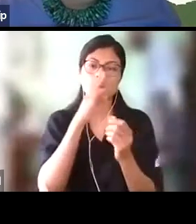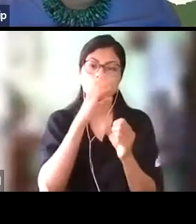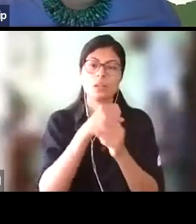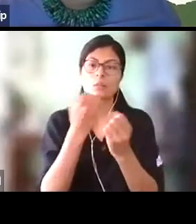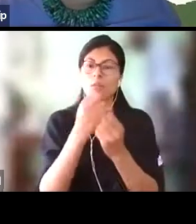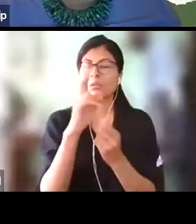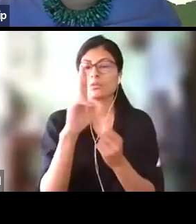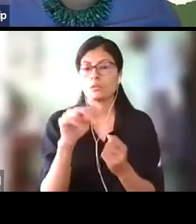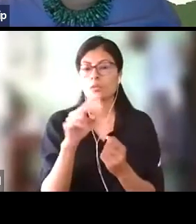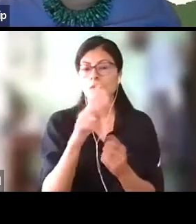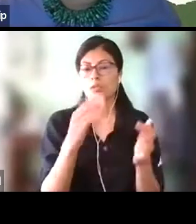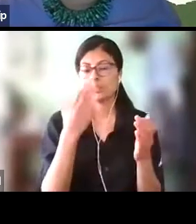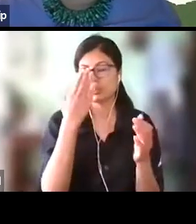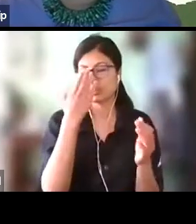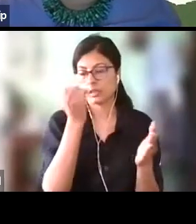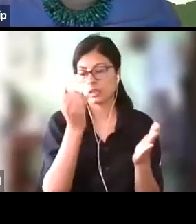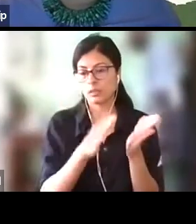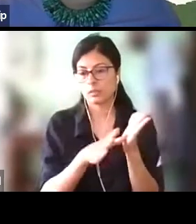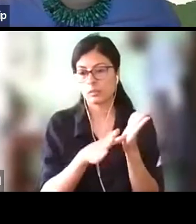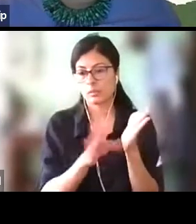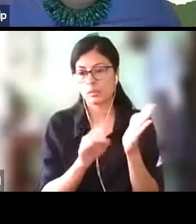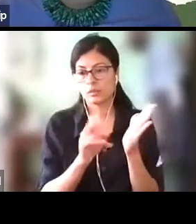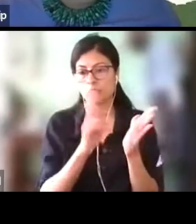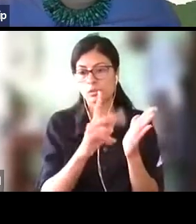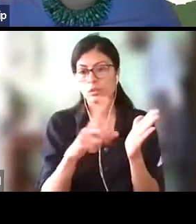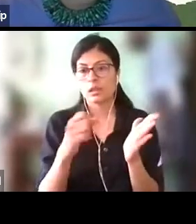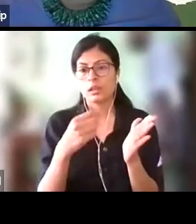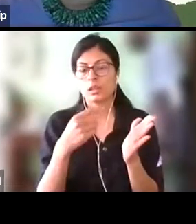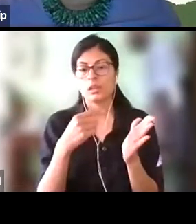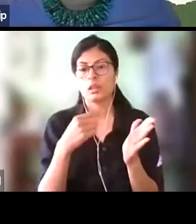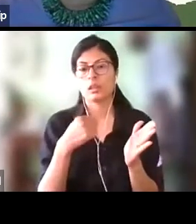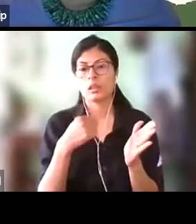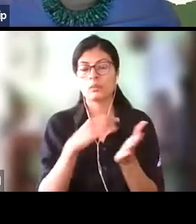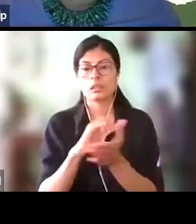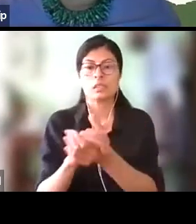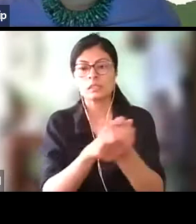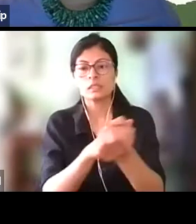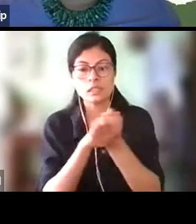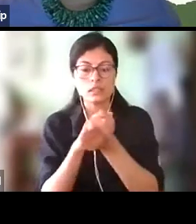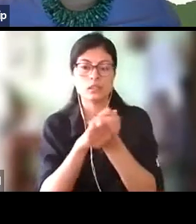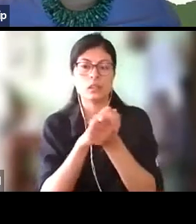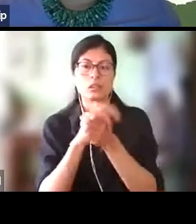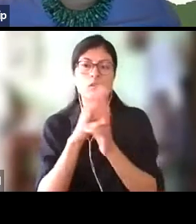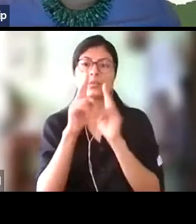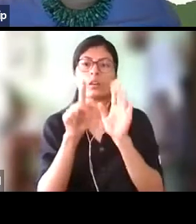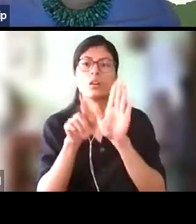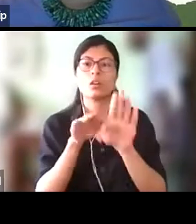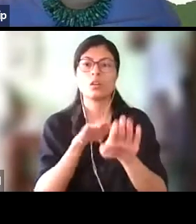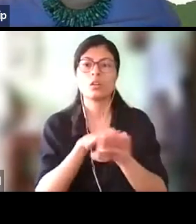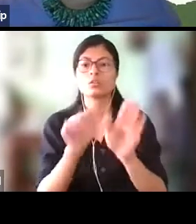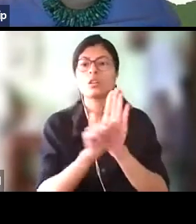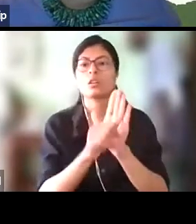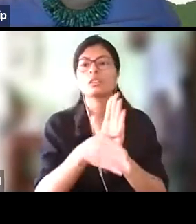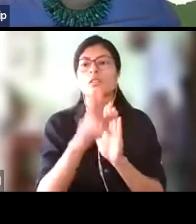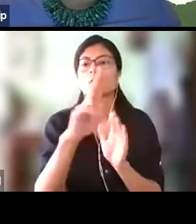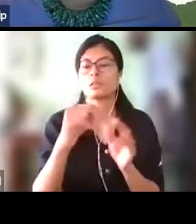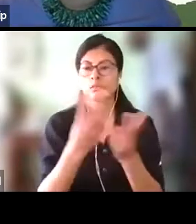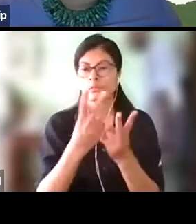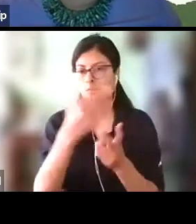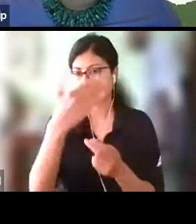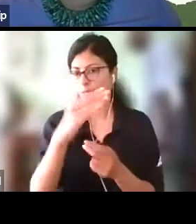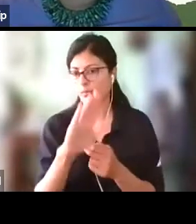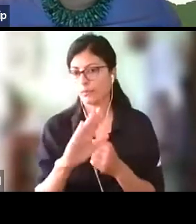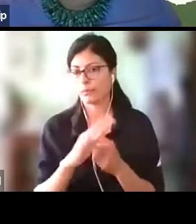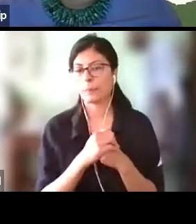of allies and partnership, and the partnership with the government is very much crucial at this moment. We know that the CSOs,